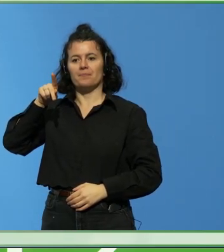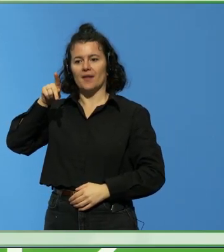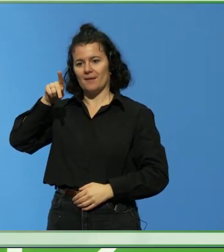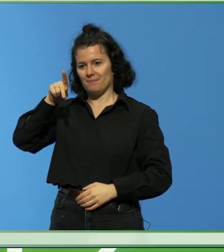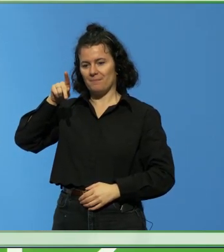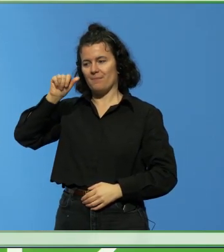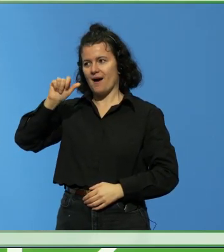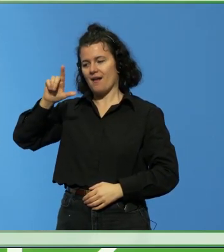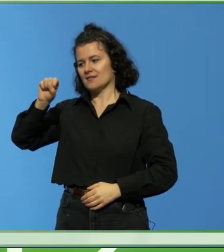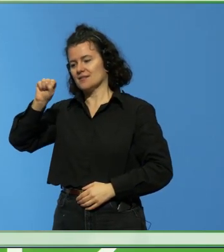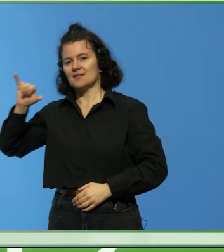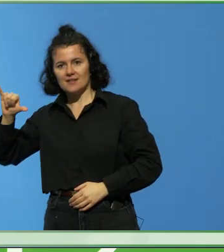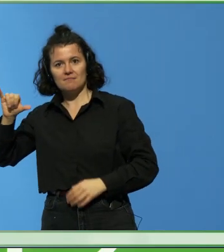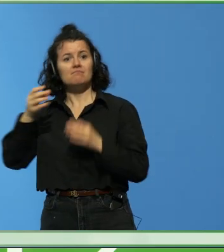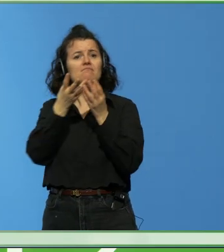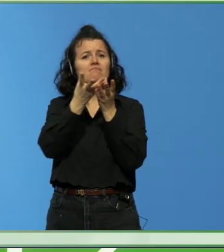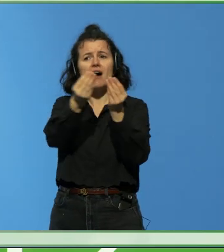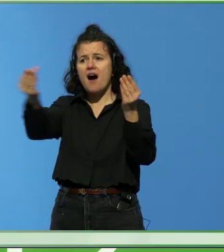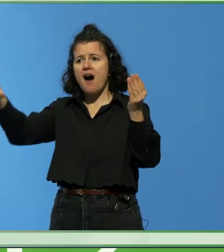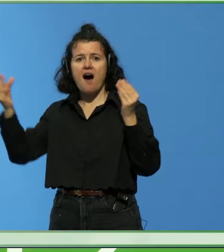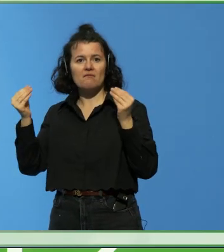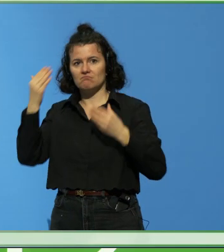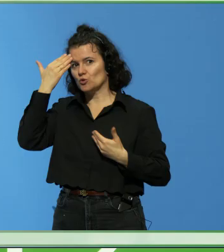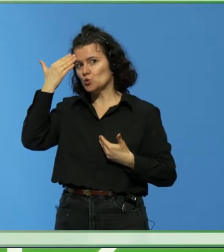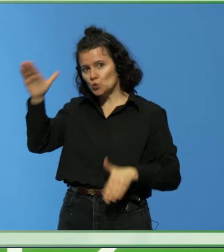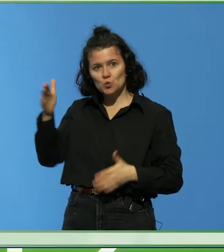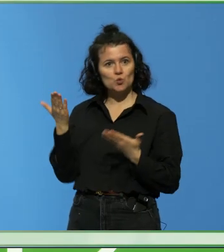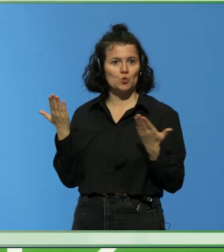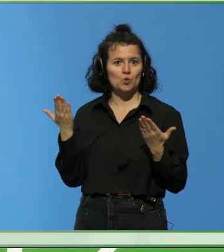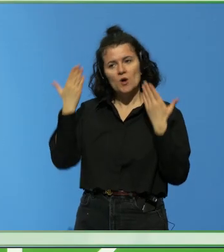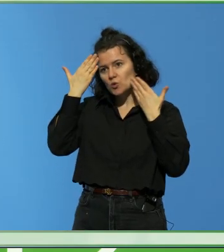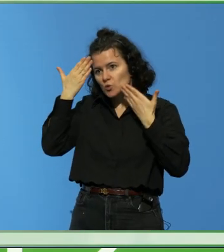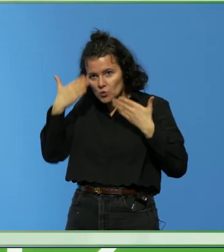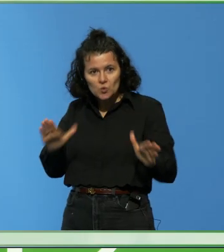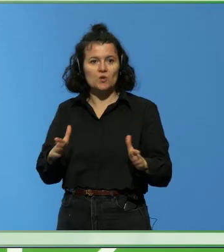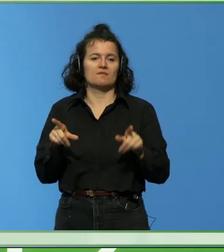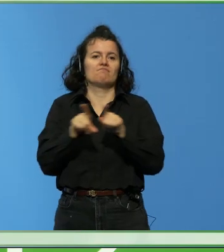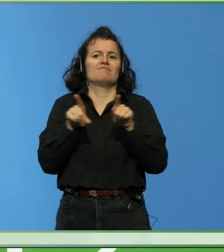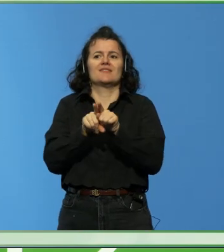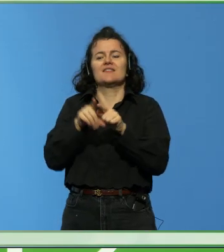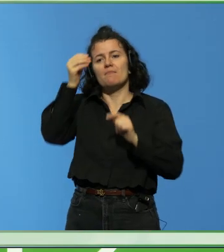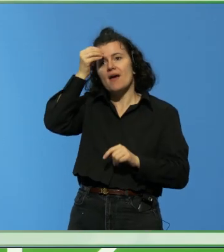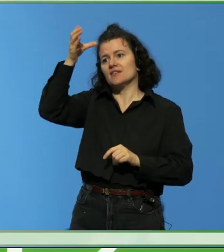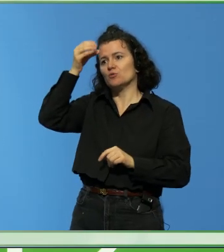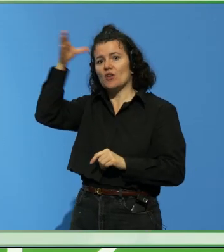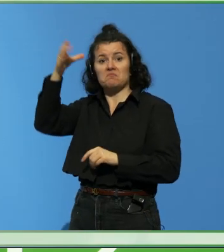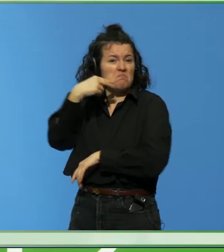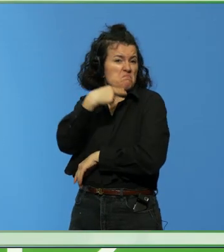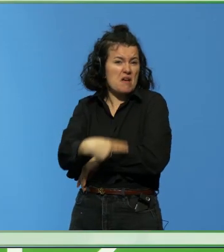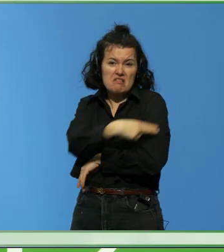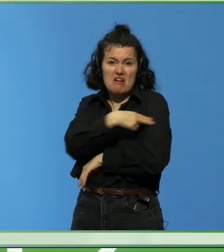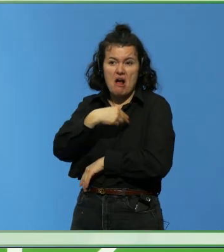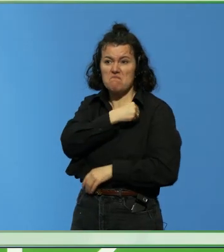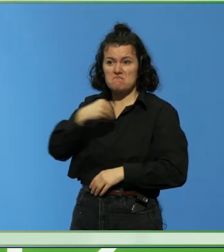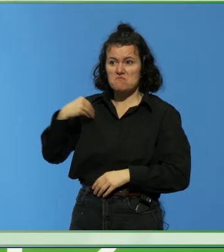how to approach us, how to act with us, especially in the field of healthcare and other medical procedures.